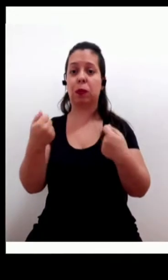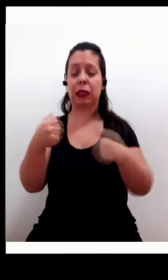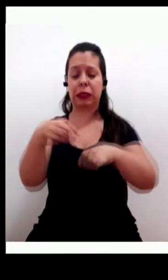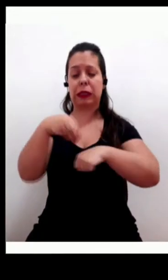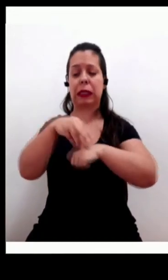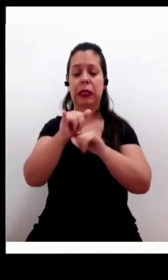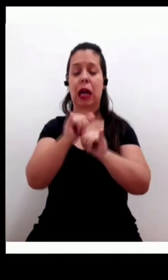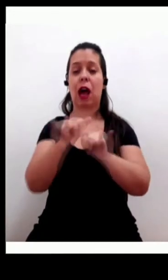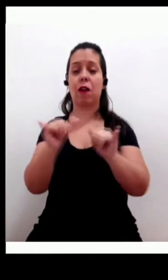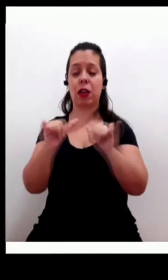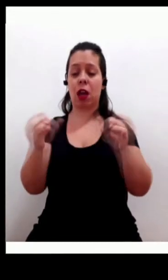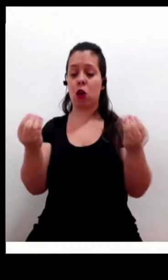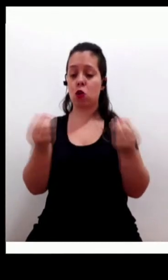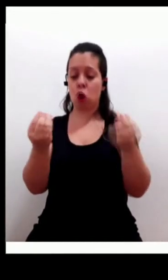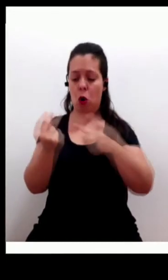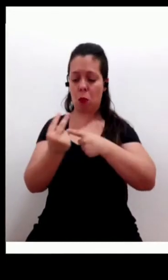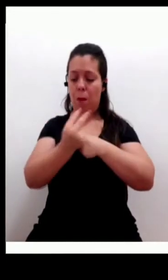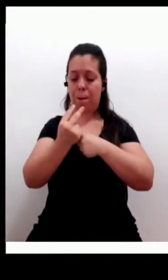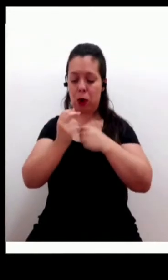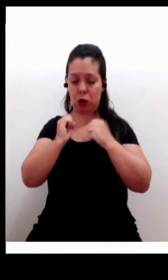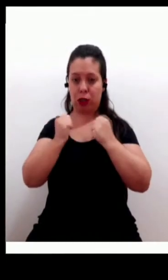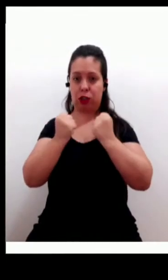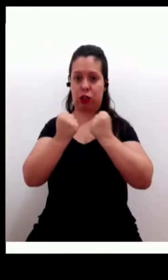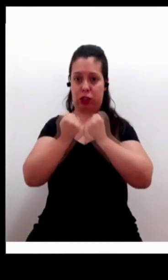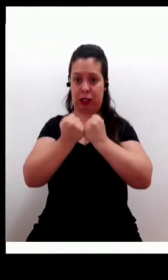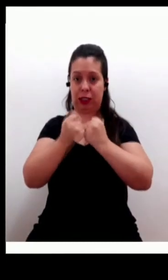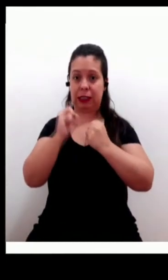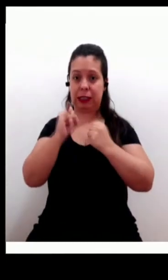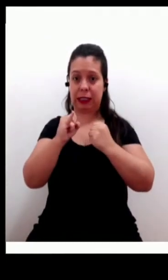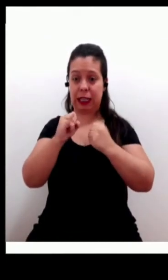from the dangerous effects of nuclear attack.